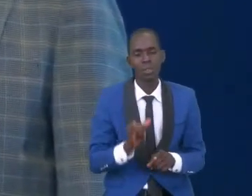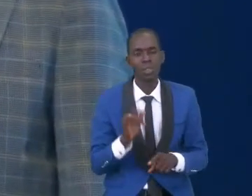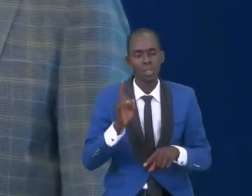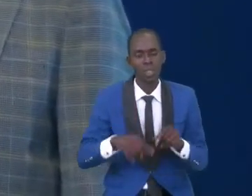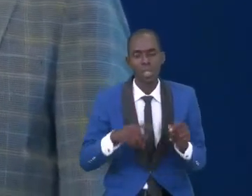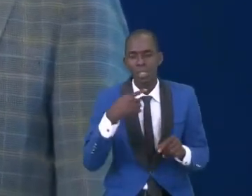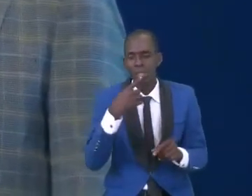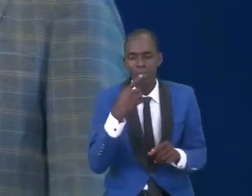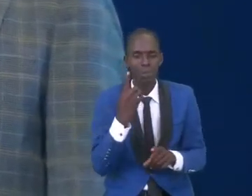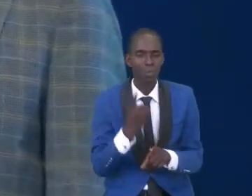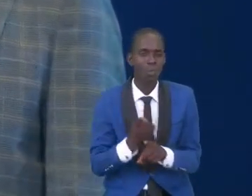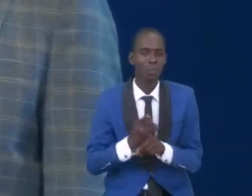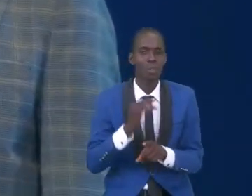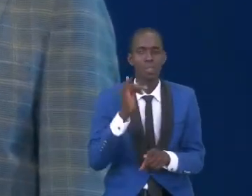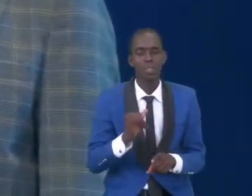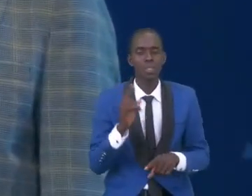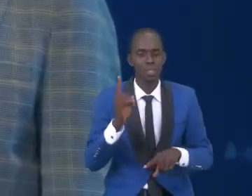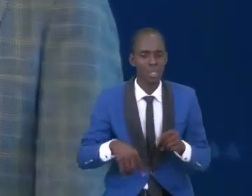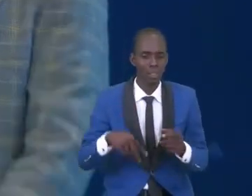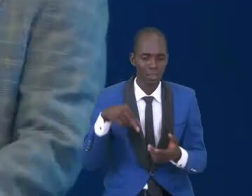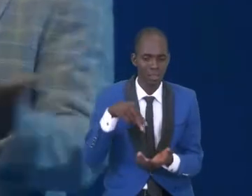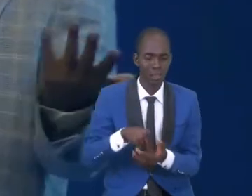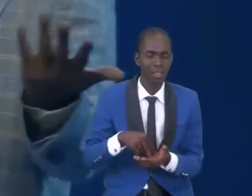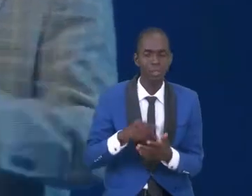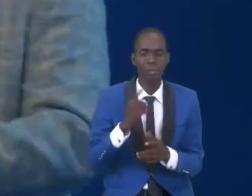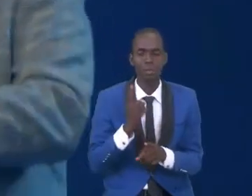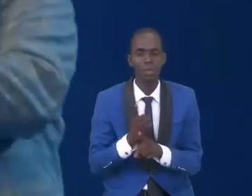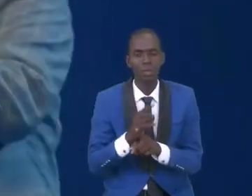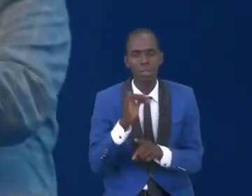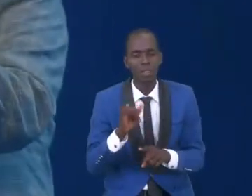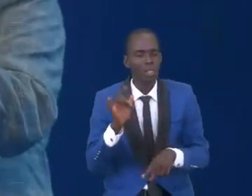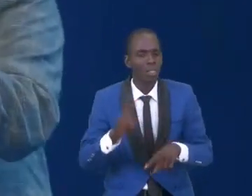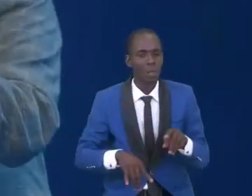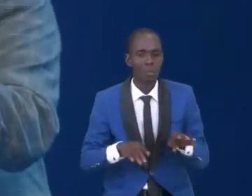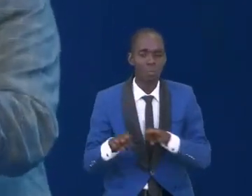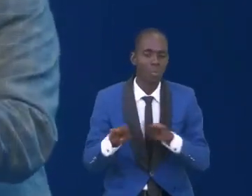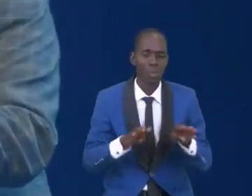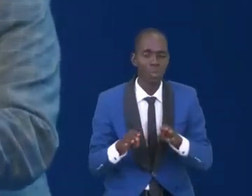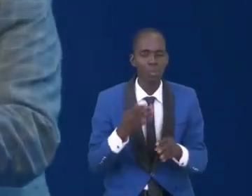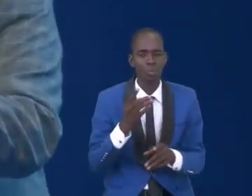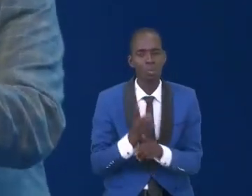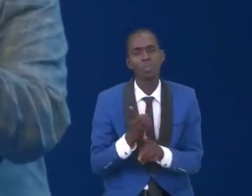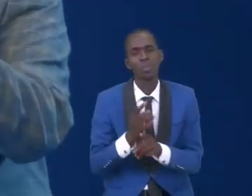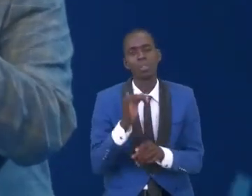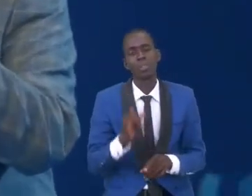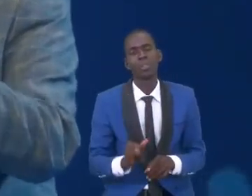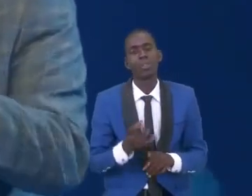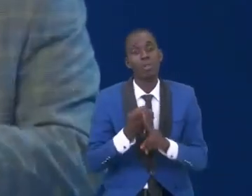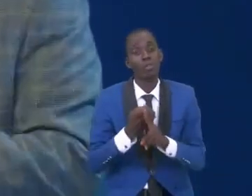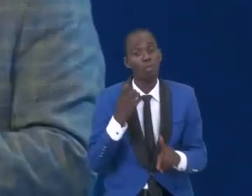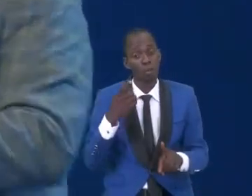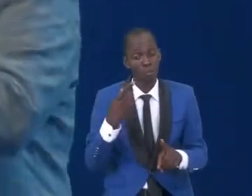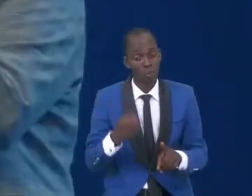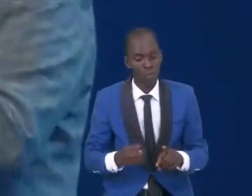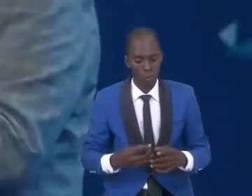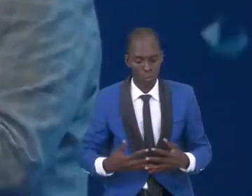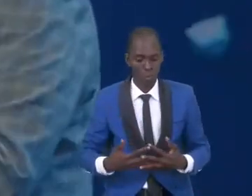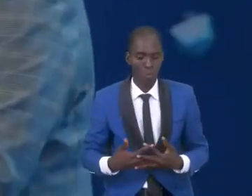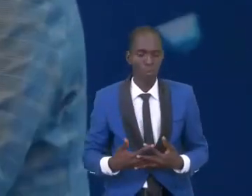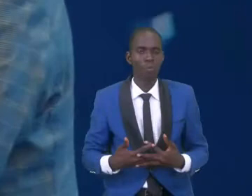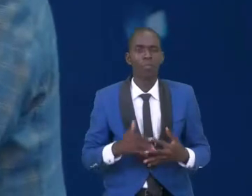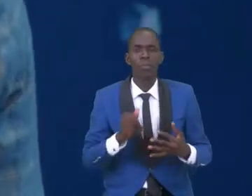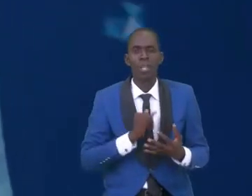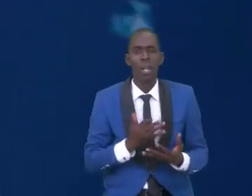straight, stand straight, behave well from the womb. I want you to